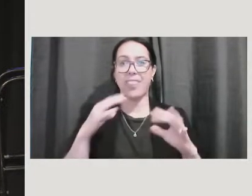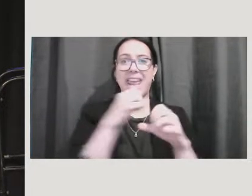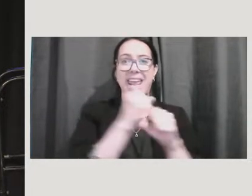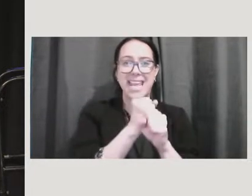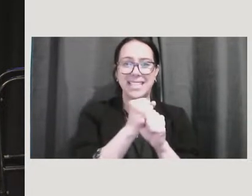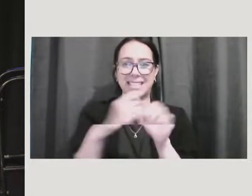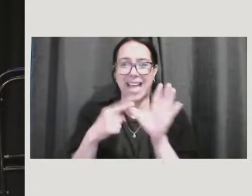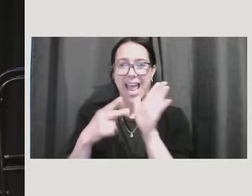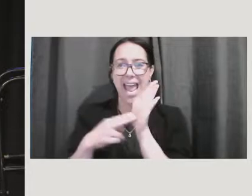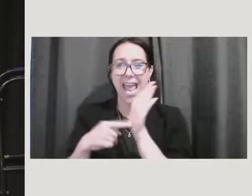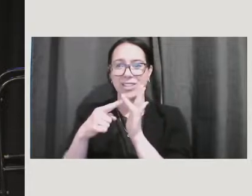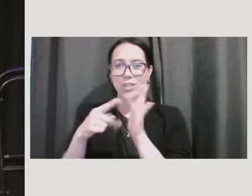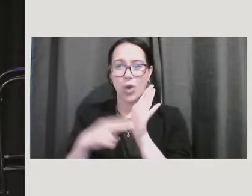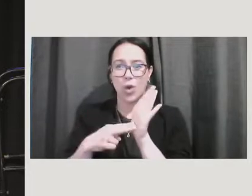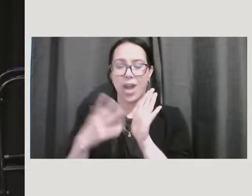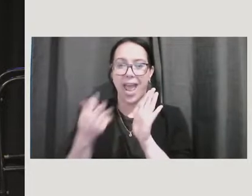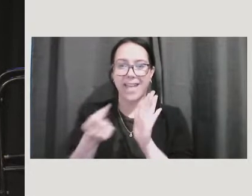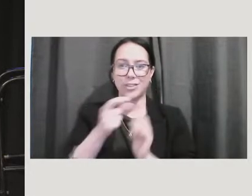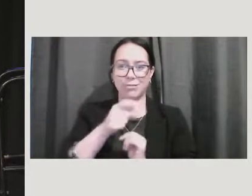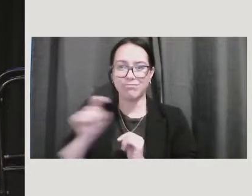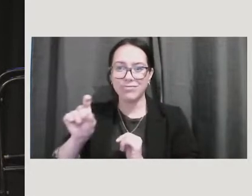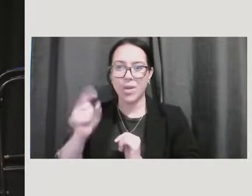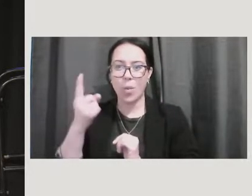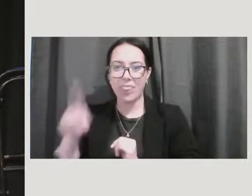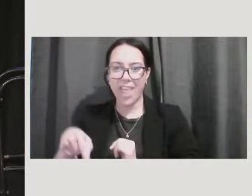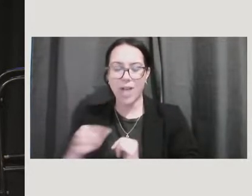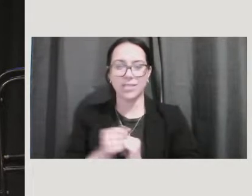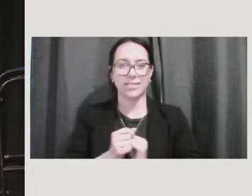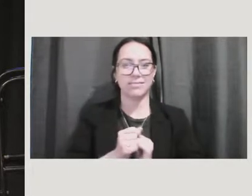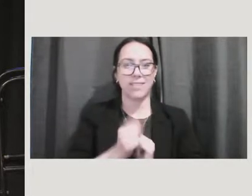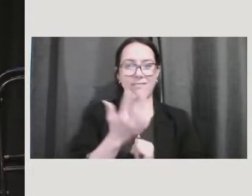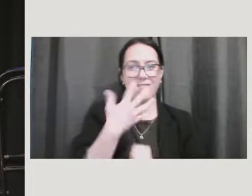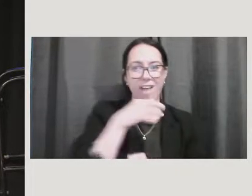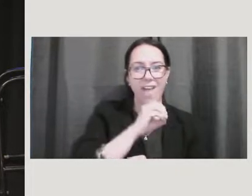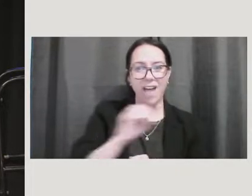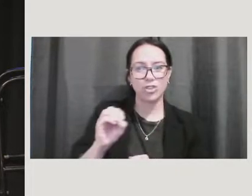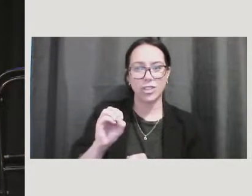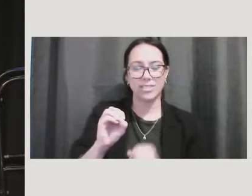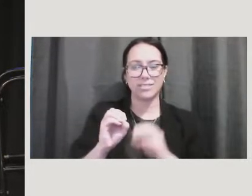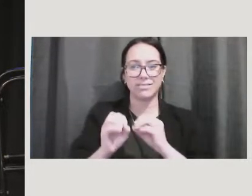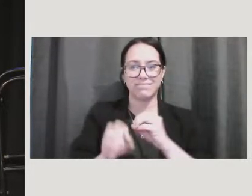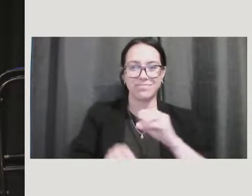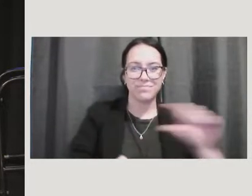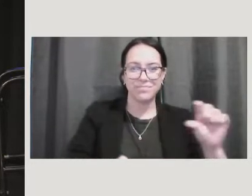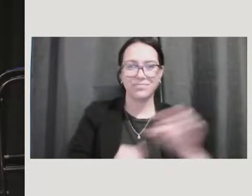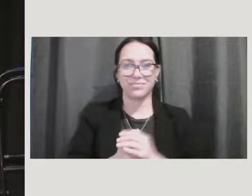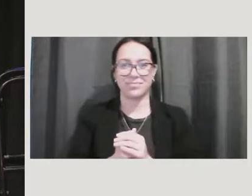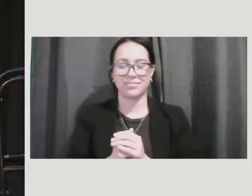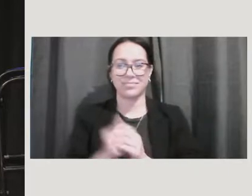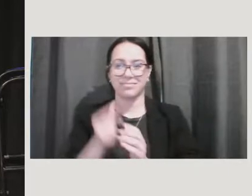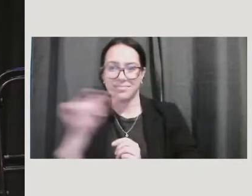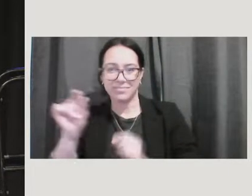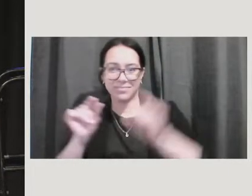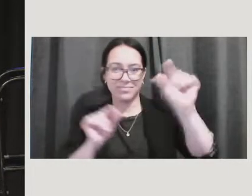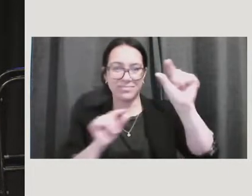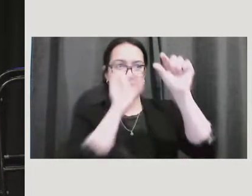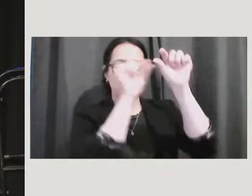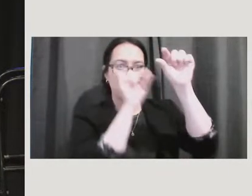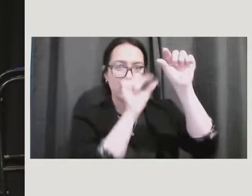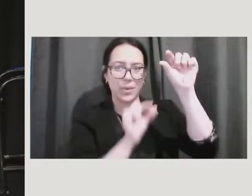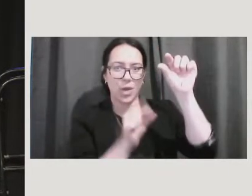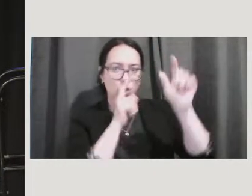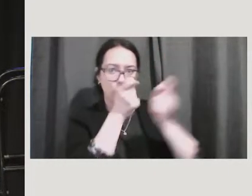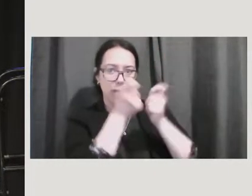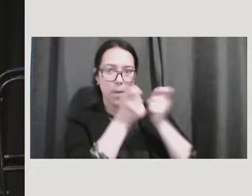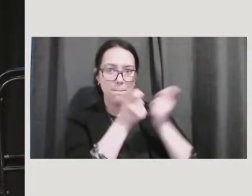off a thousand dollars here five hundred dollars there a hundred dollars here on the Whiteboard list so that we could manage